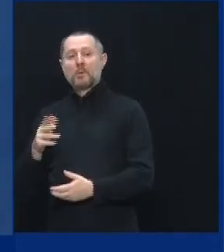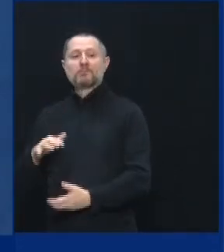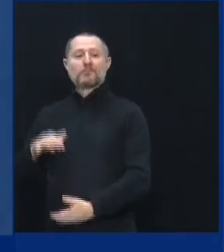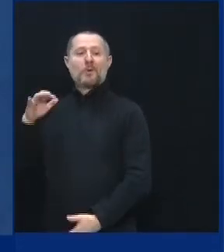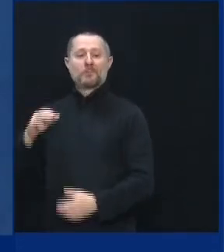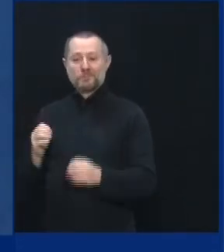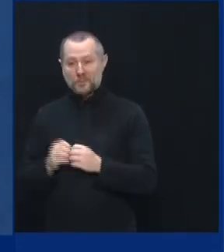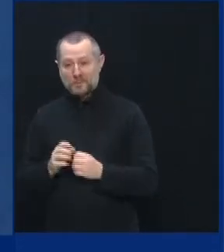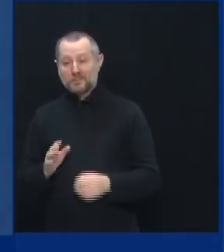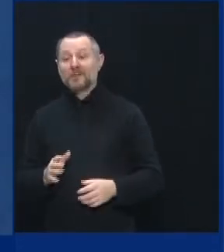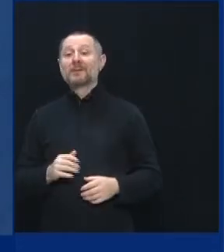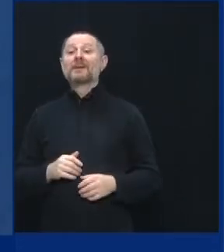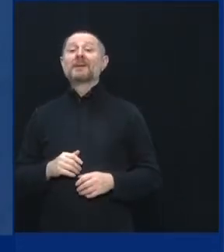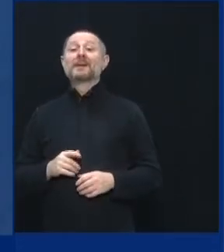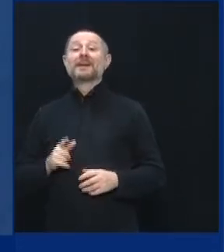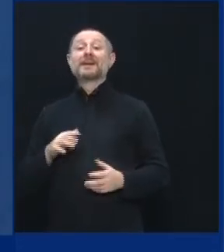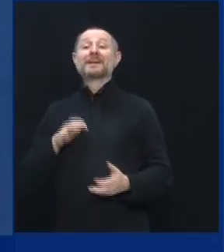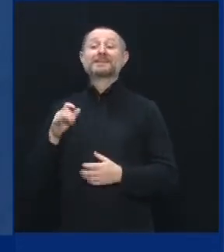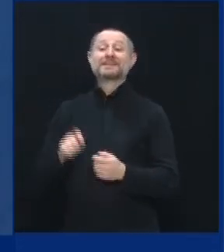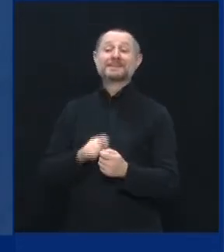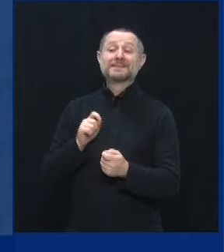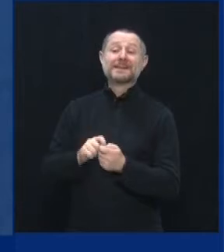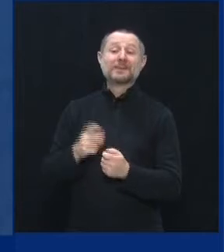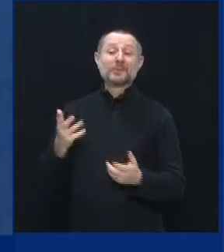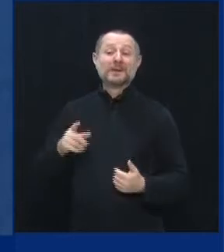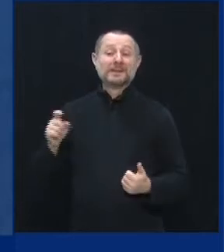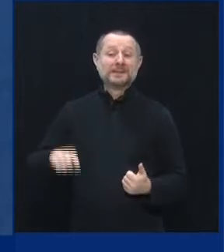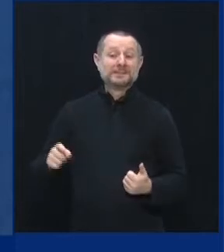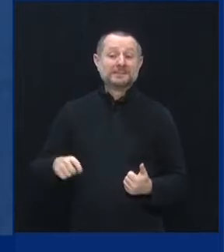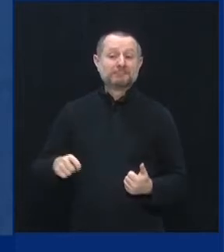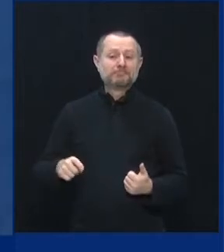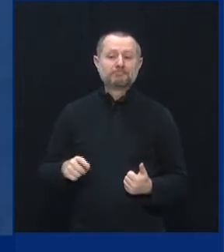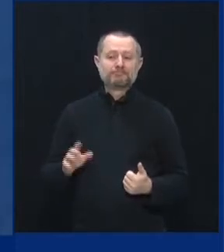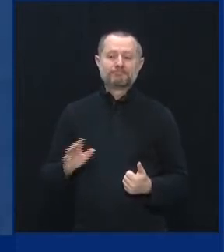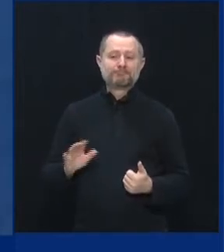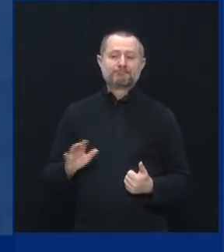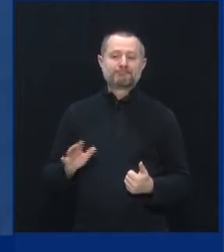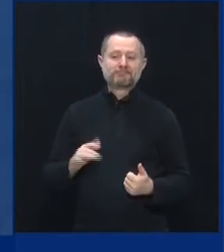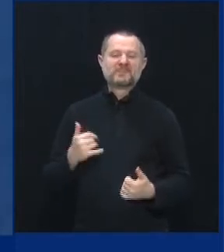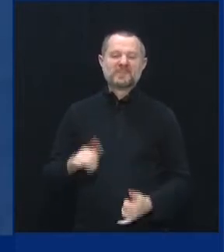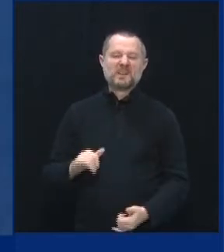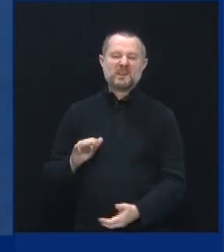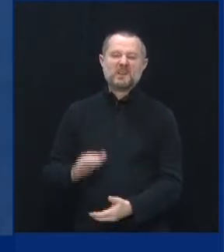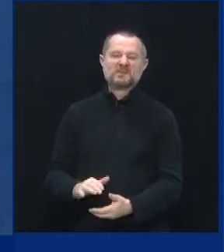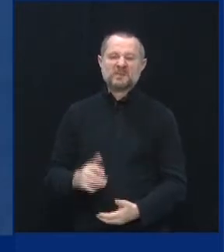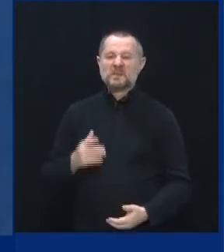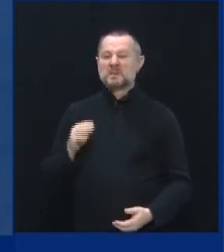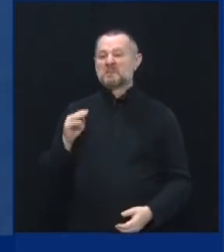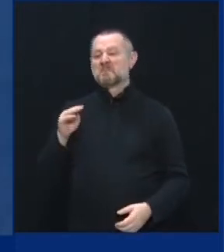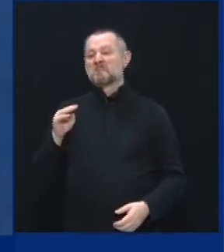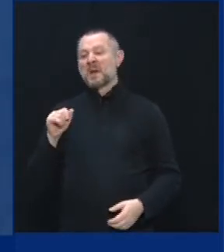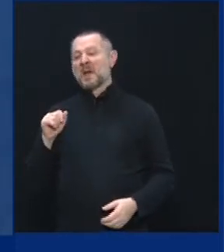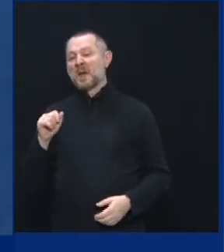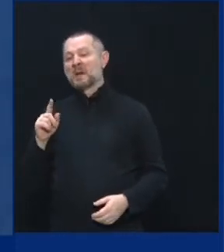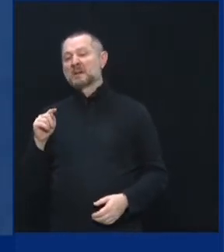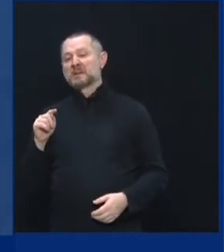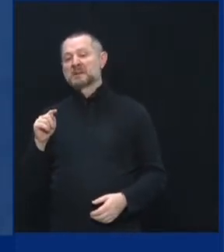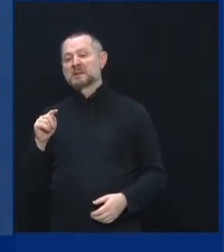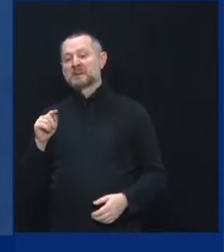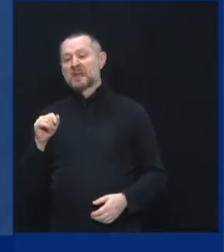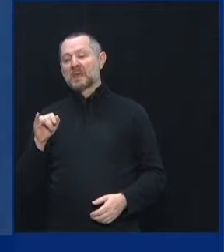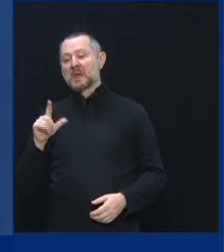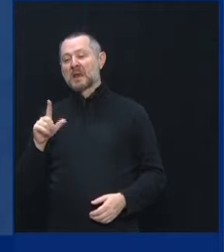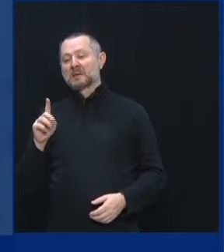needs. We go back to Matilda's rule, which I announced on day 1. The one thing you're going to hear every day from everyone is, I don't